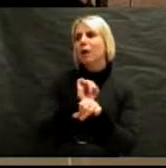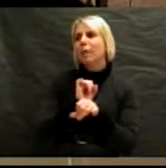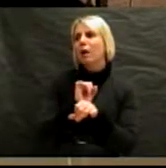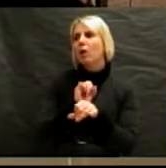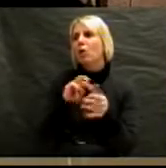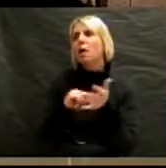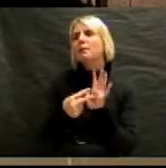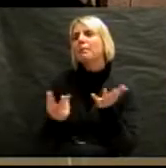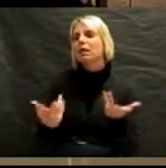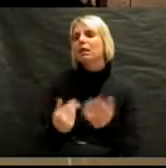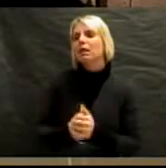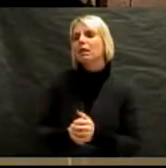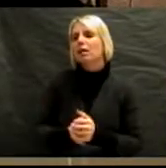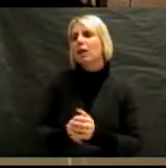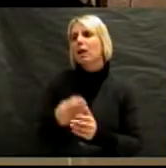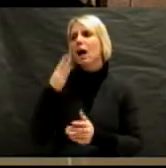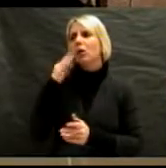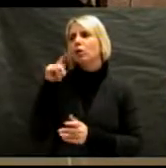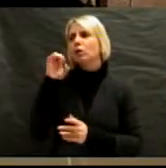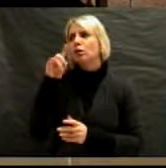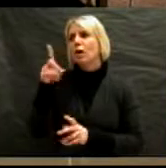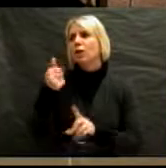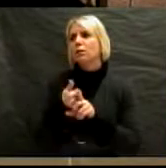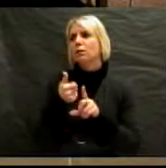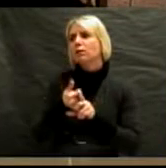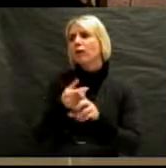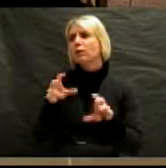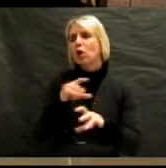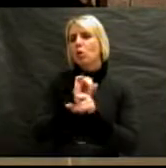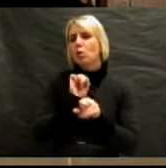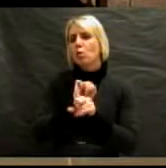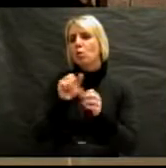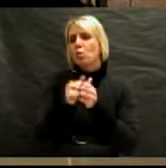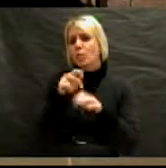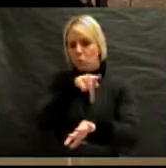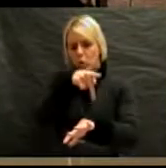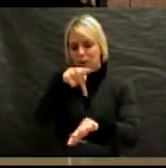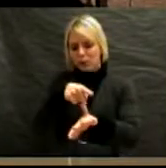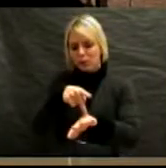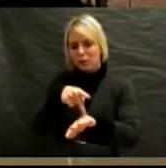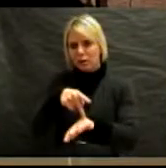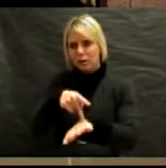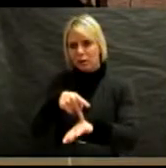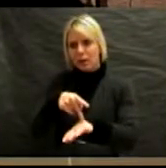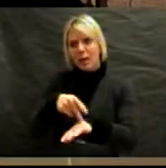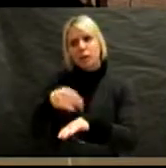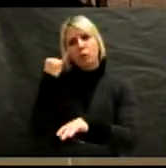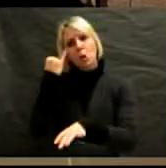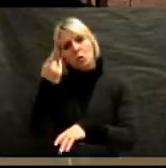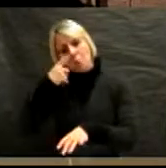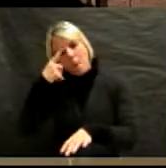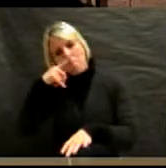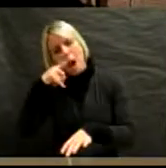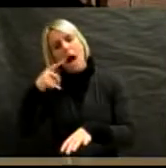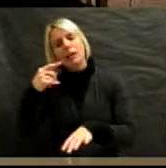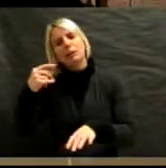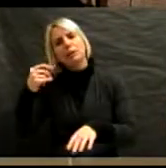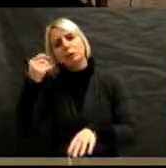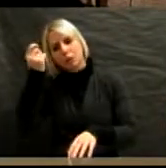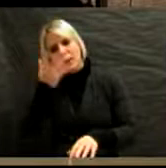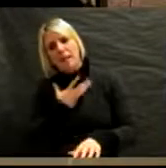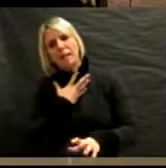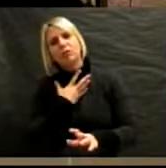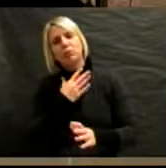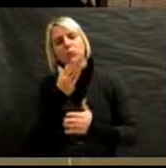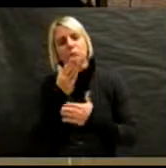you wouldn't mind just refreshing us with some kind of a communication in the next week or so as to what is it